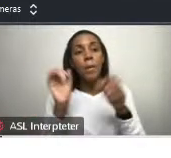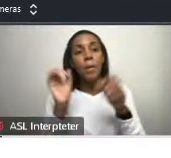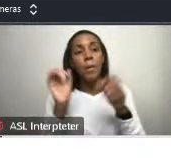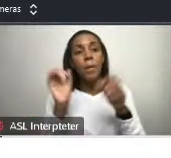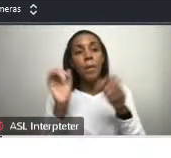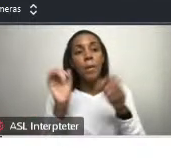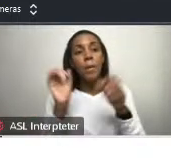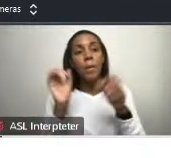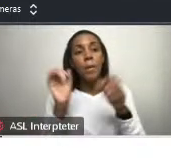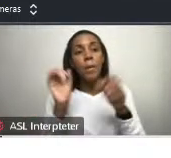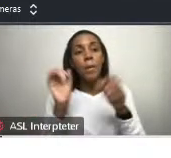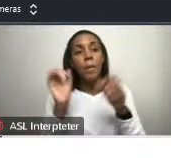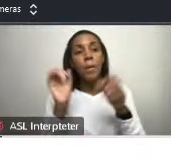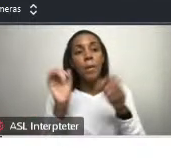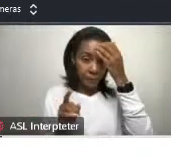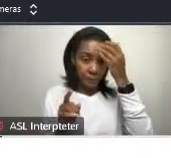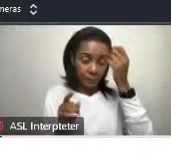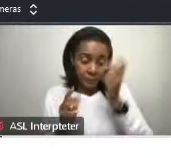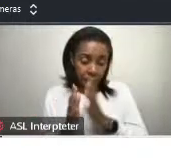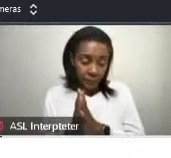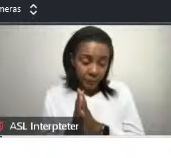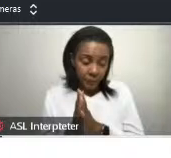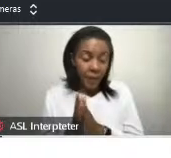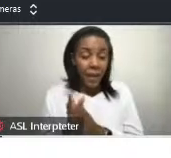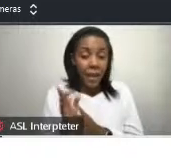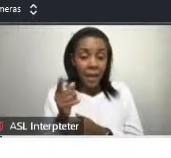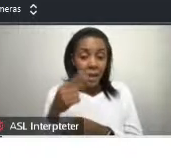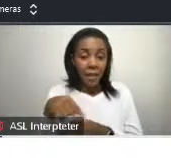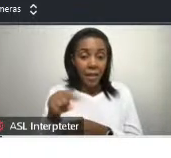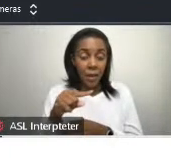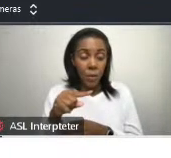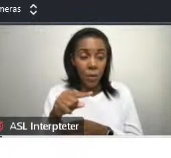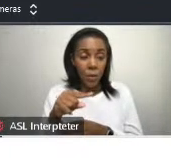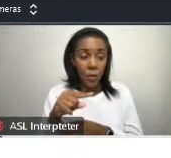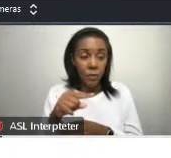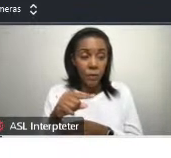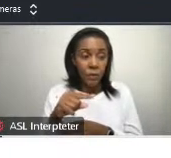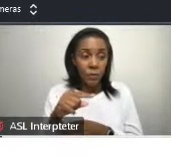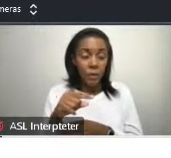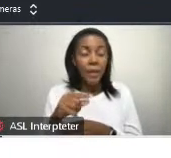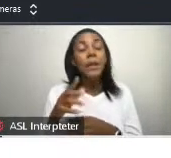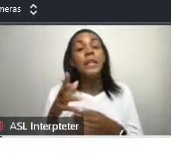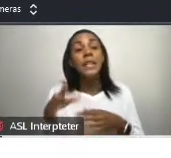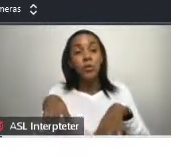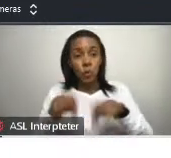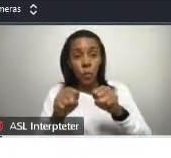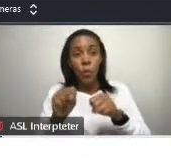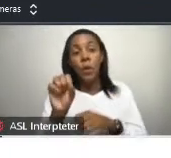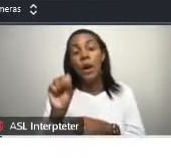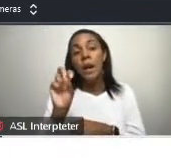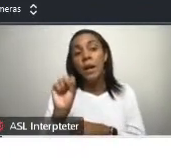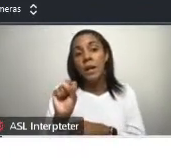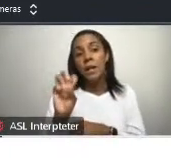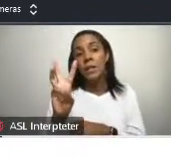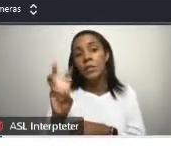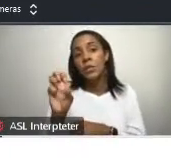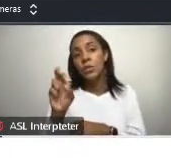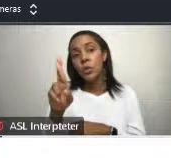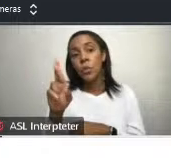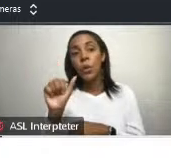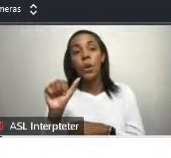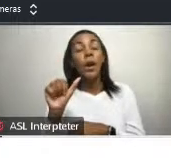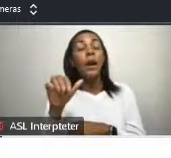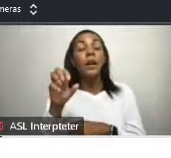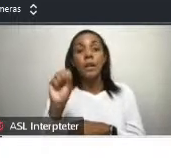Public Works to secure a sewer in this area and also to secure development contracts. This application